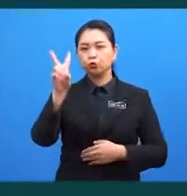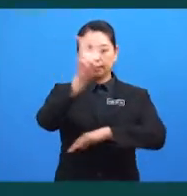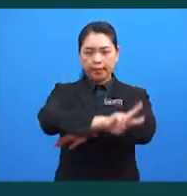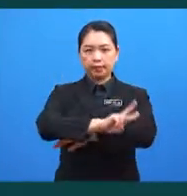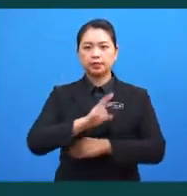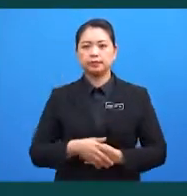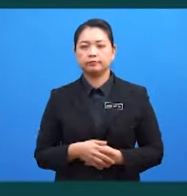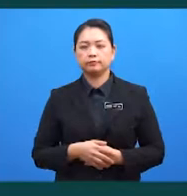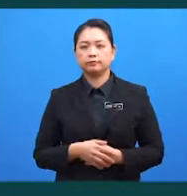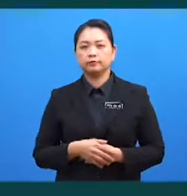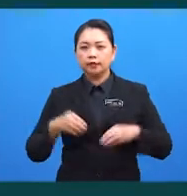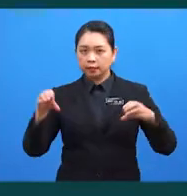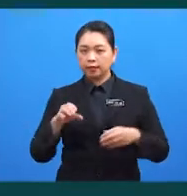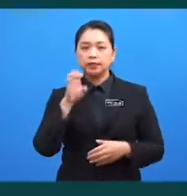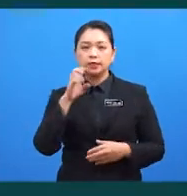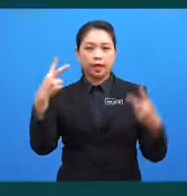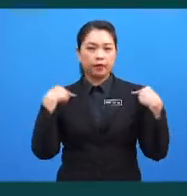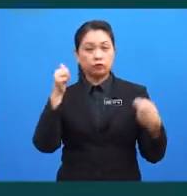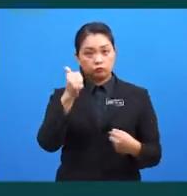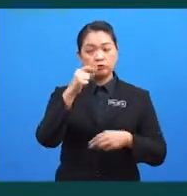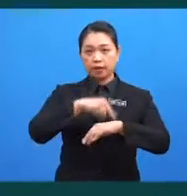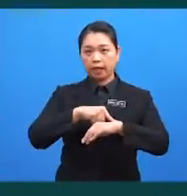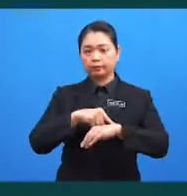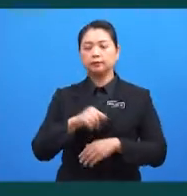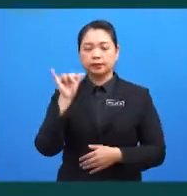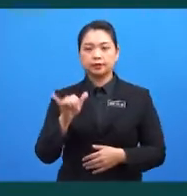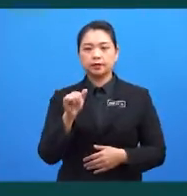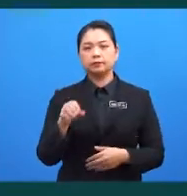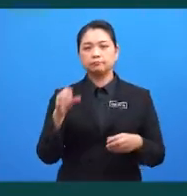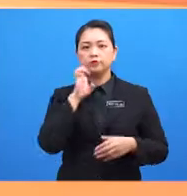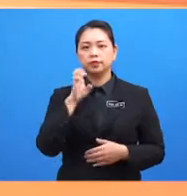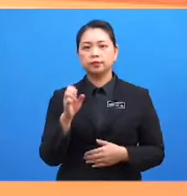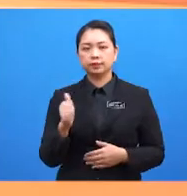2 days. Did she have a good time there? Yes, she did.